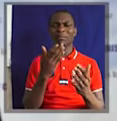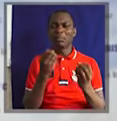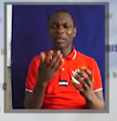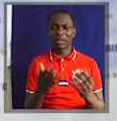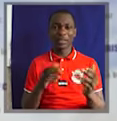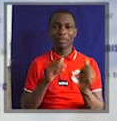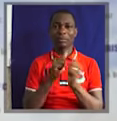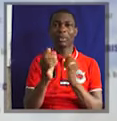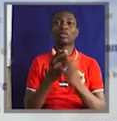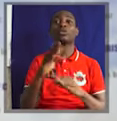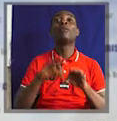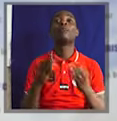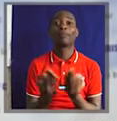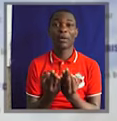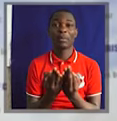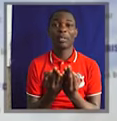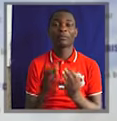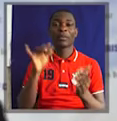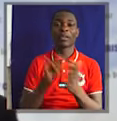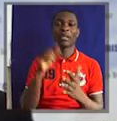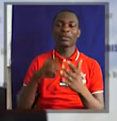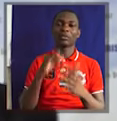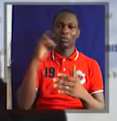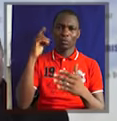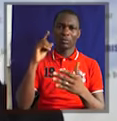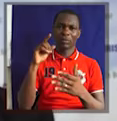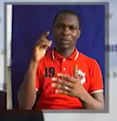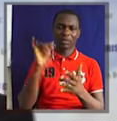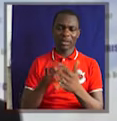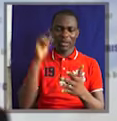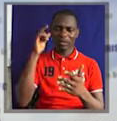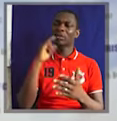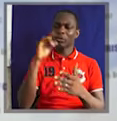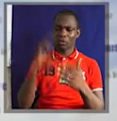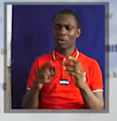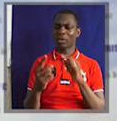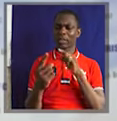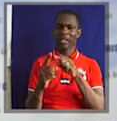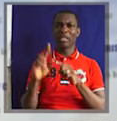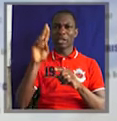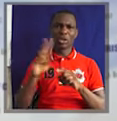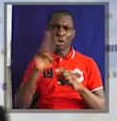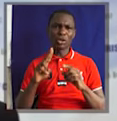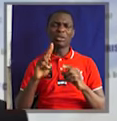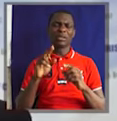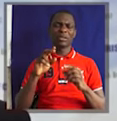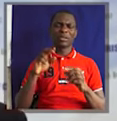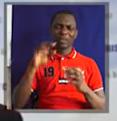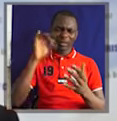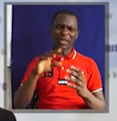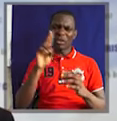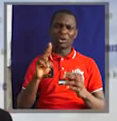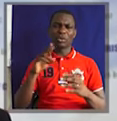run it through families. And no, Anna Hippocrates. Or share ya or did develop the four